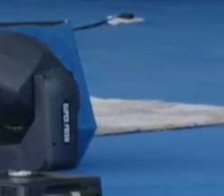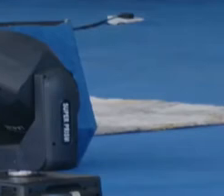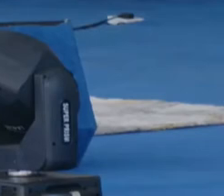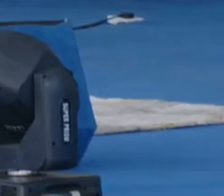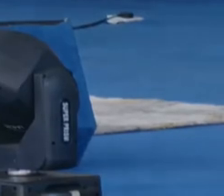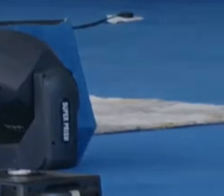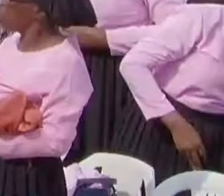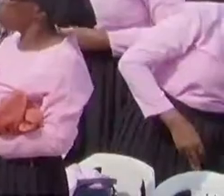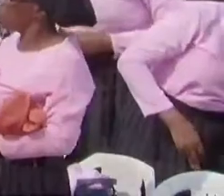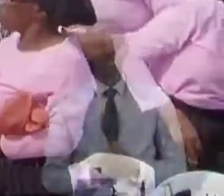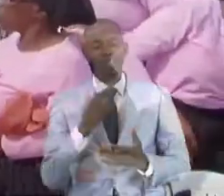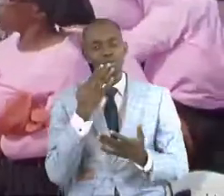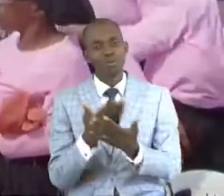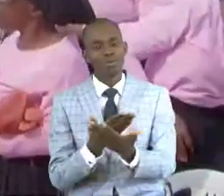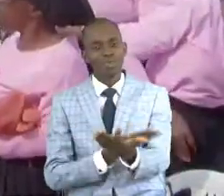Good morning, everyone.